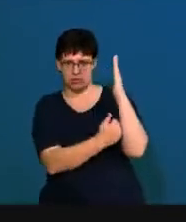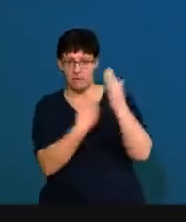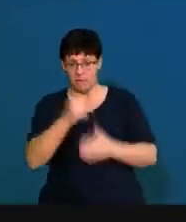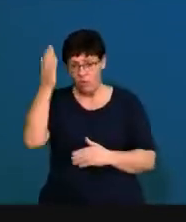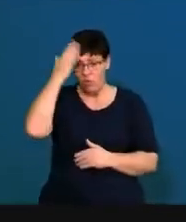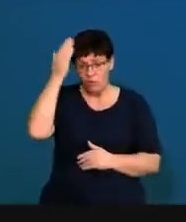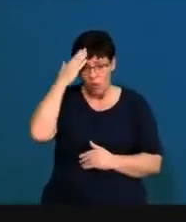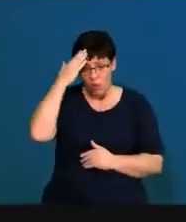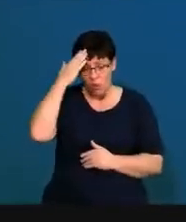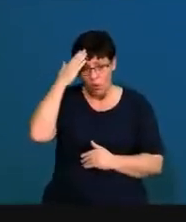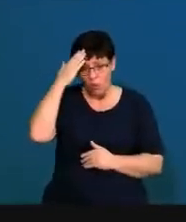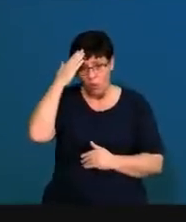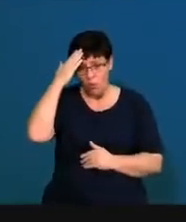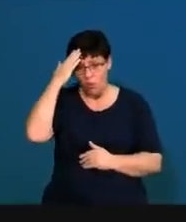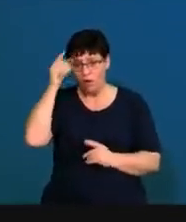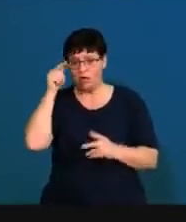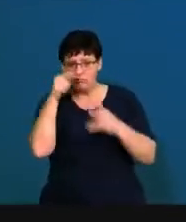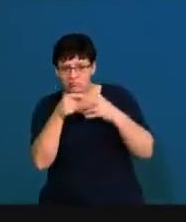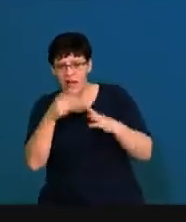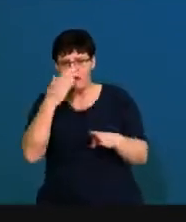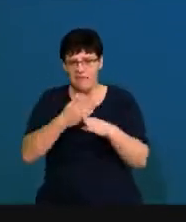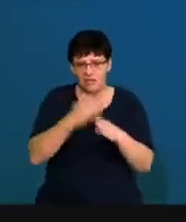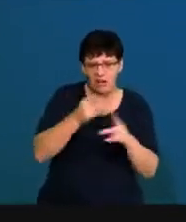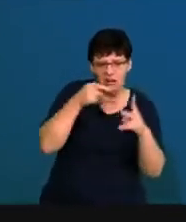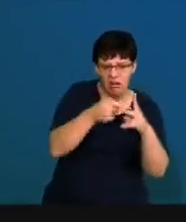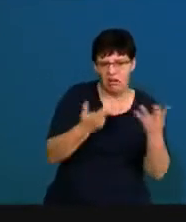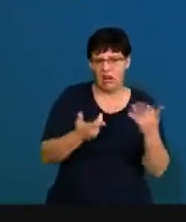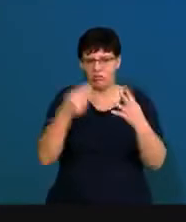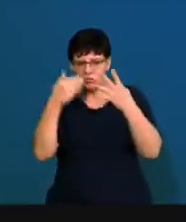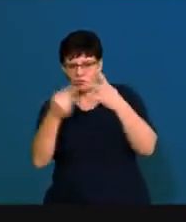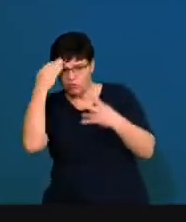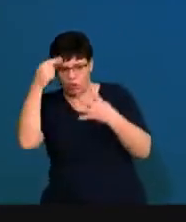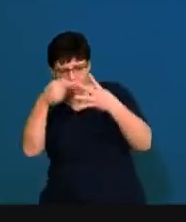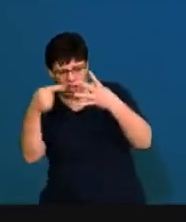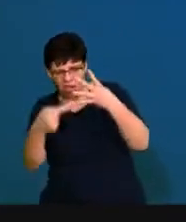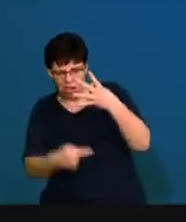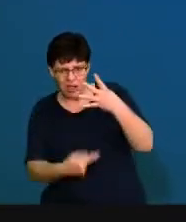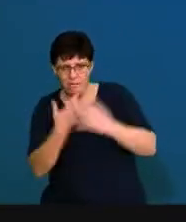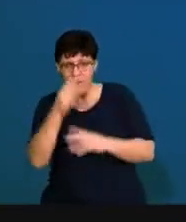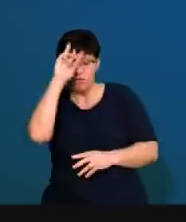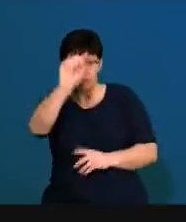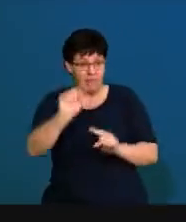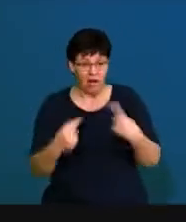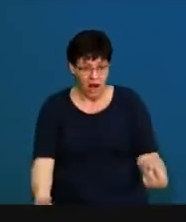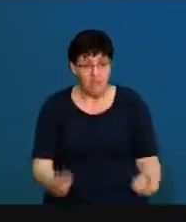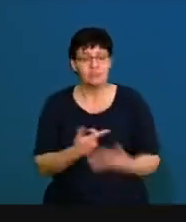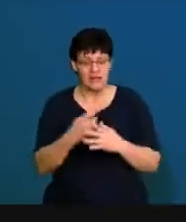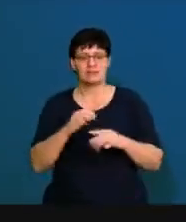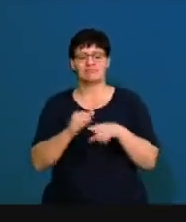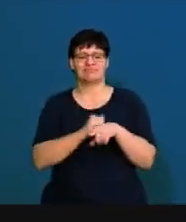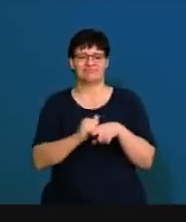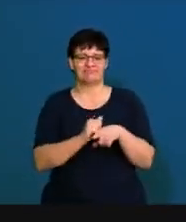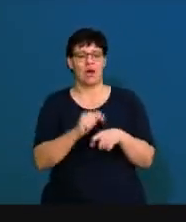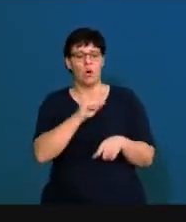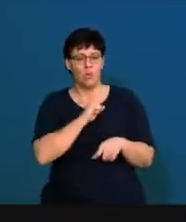know what is a homologous series? What is a functional group? So I tick those that I cannot remember. Because definitions are based